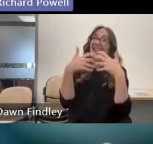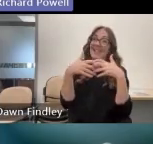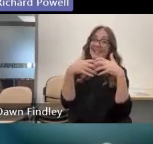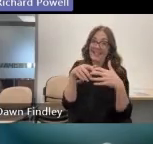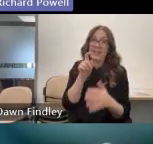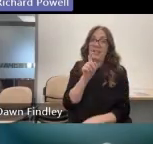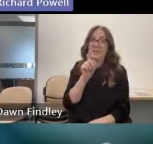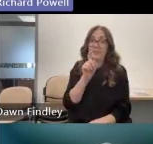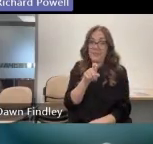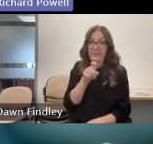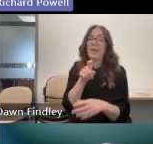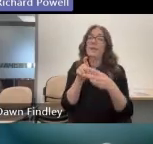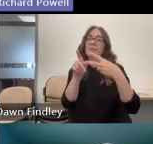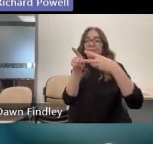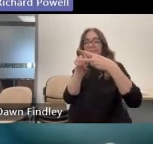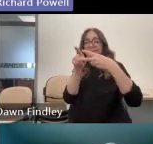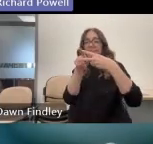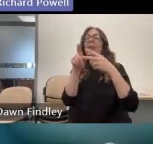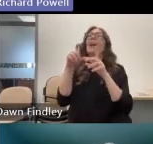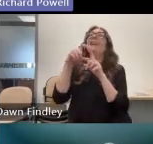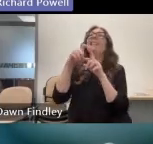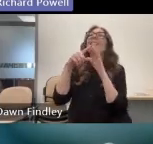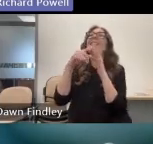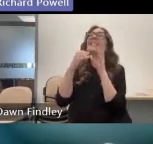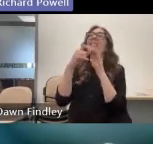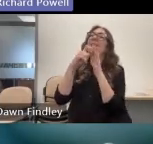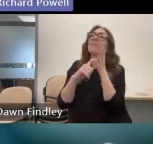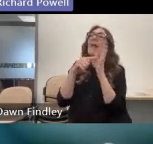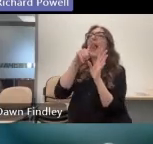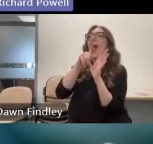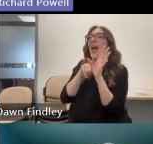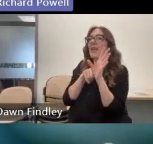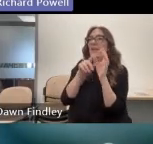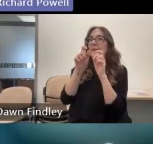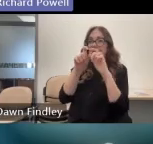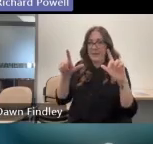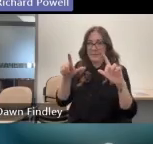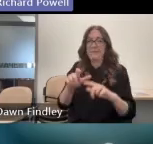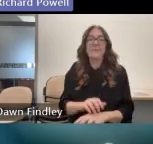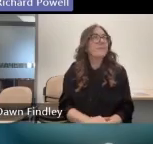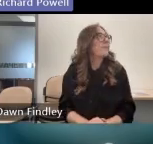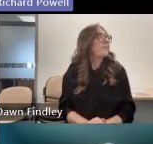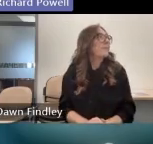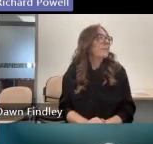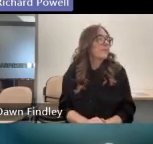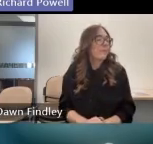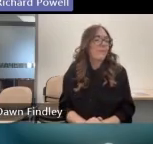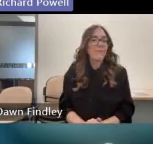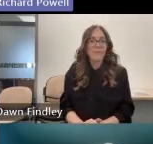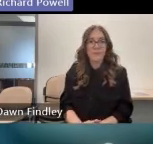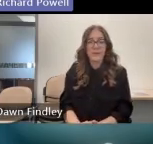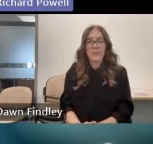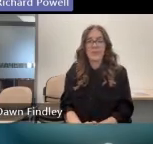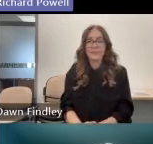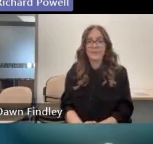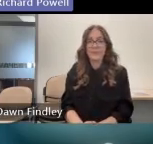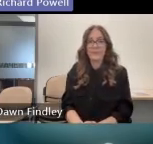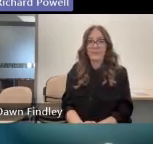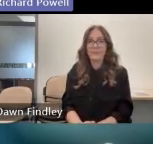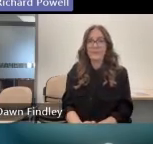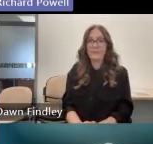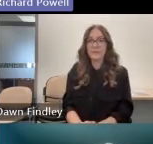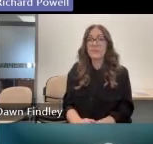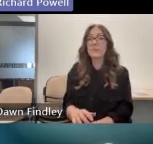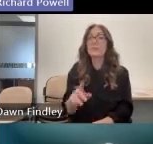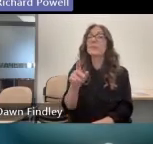the display. Okay, now, as I said earlier, all of these settings, I could tap on my